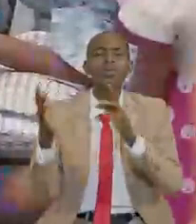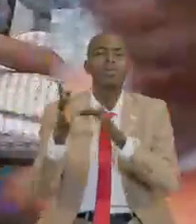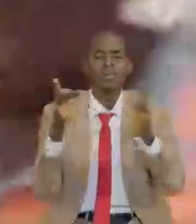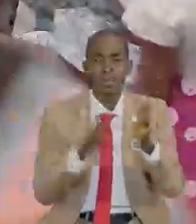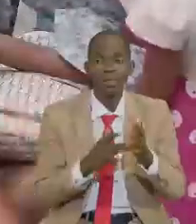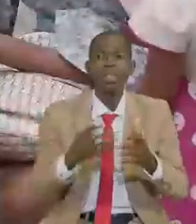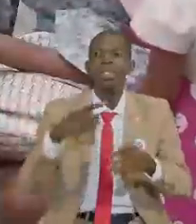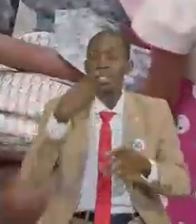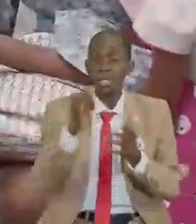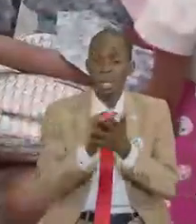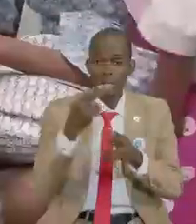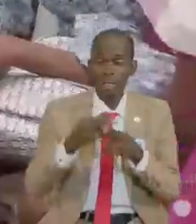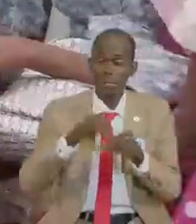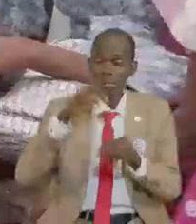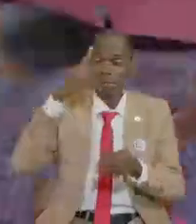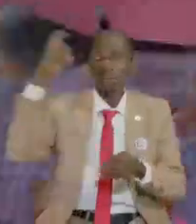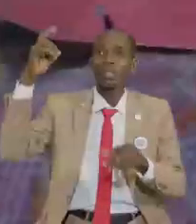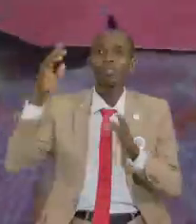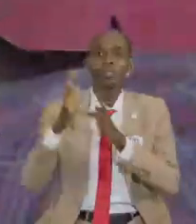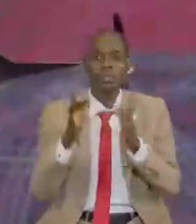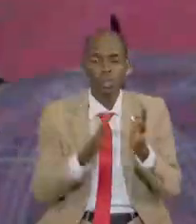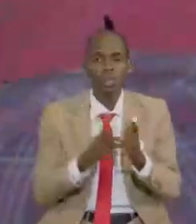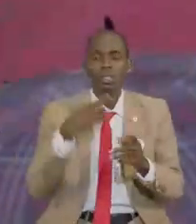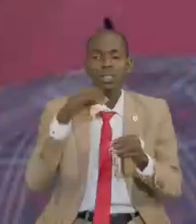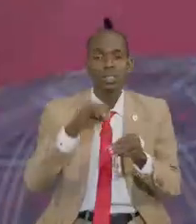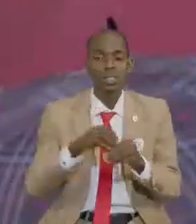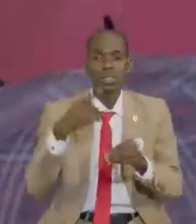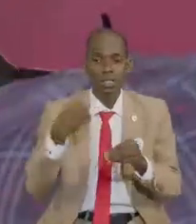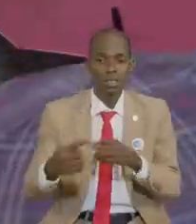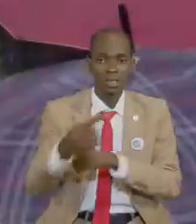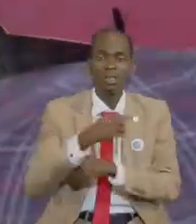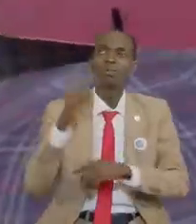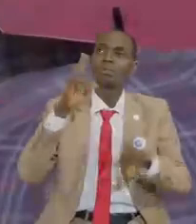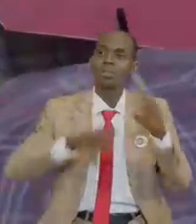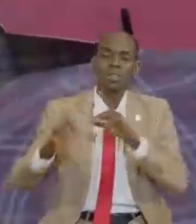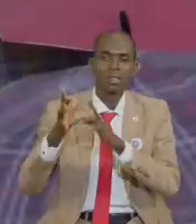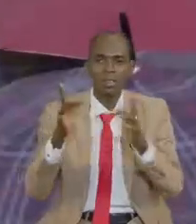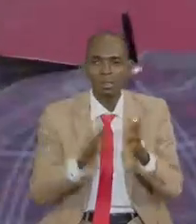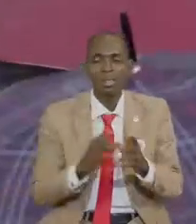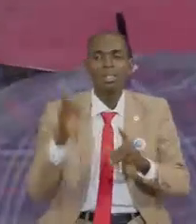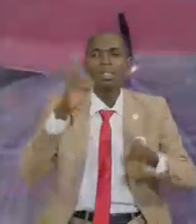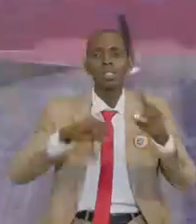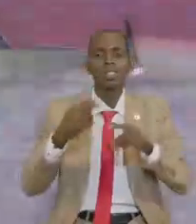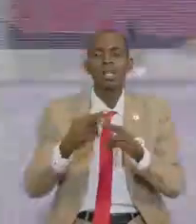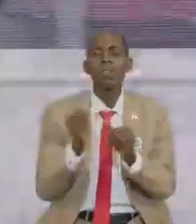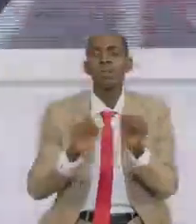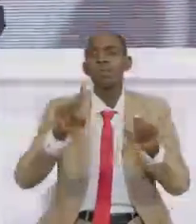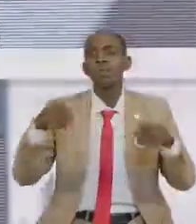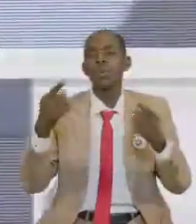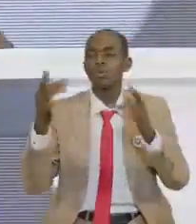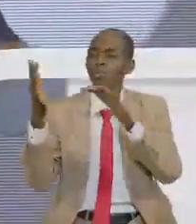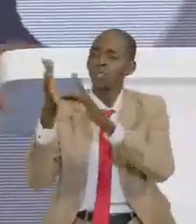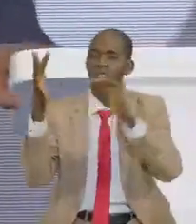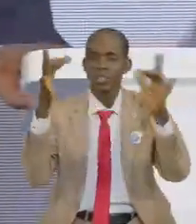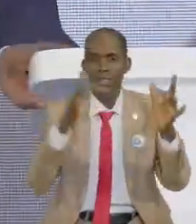Say it in the day. Say it anywhere you go. All the devils and